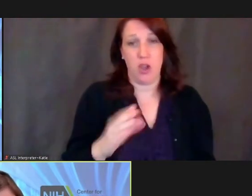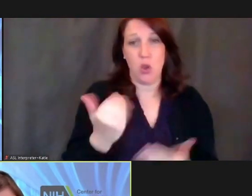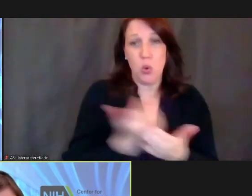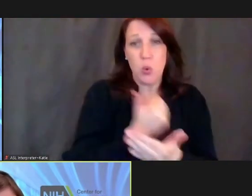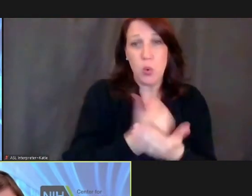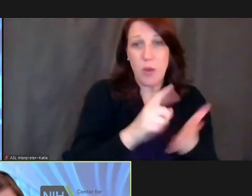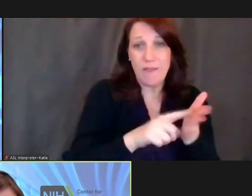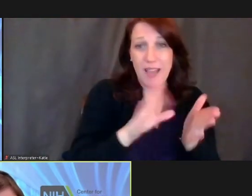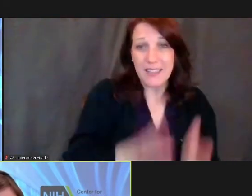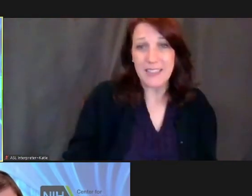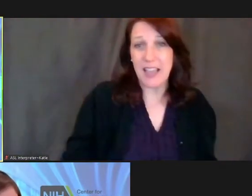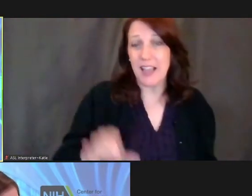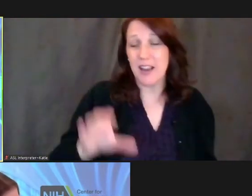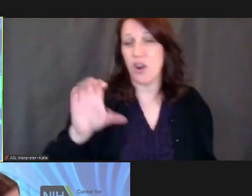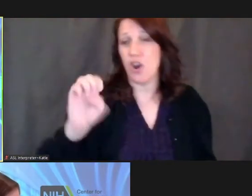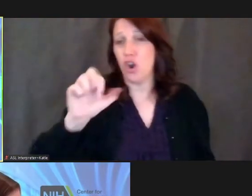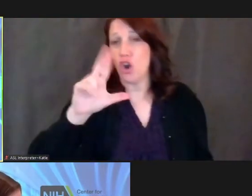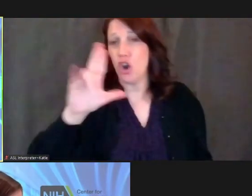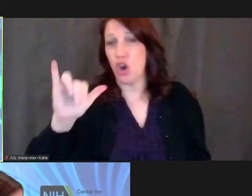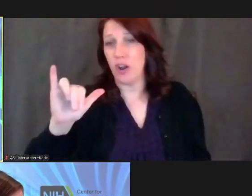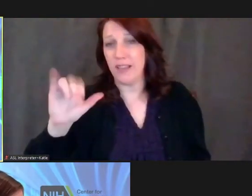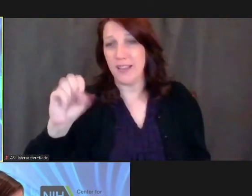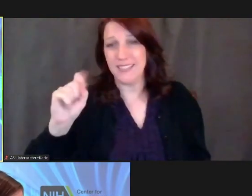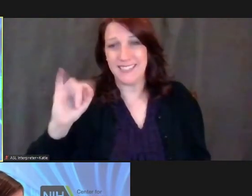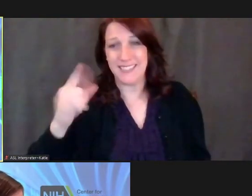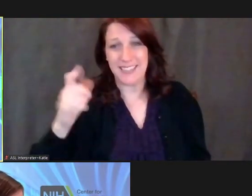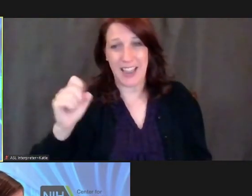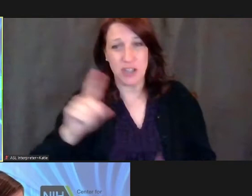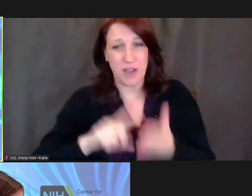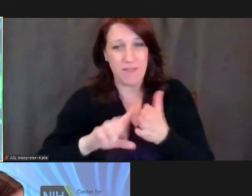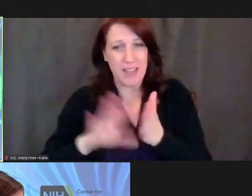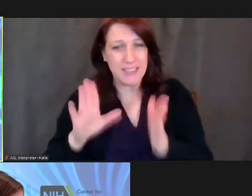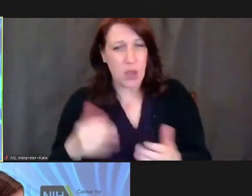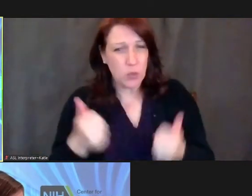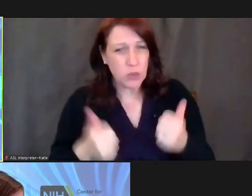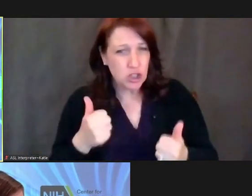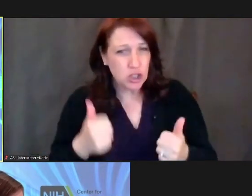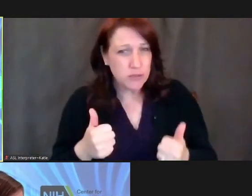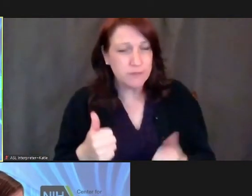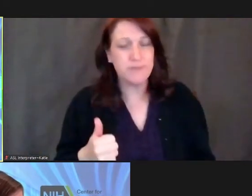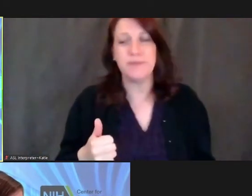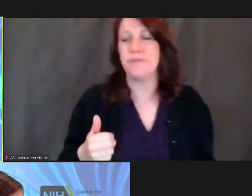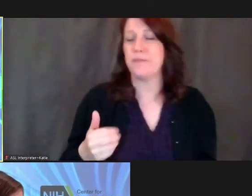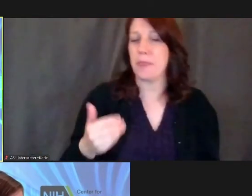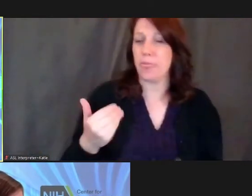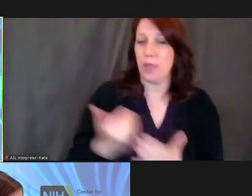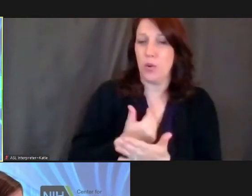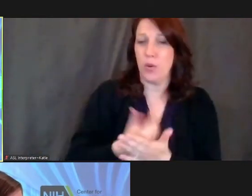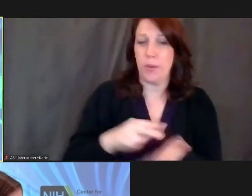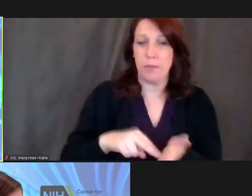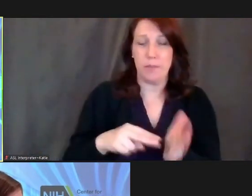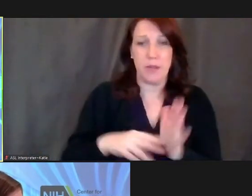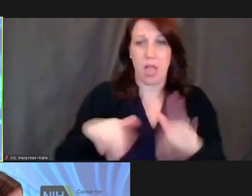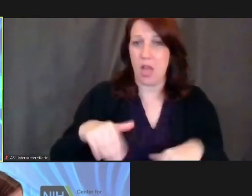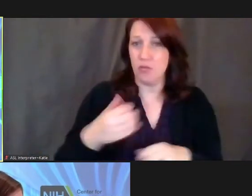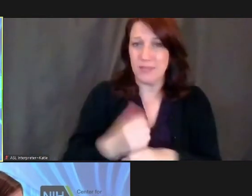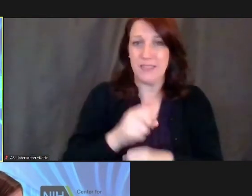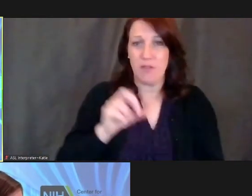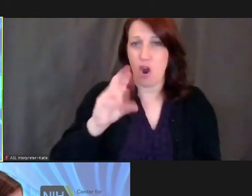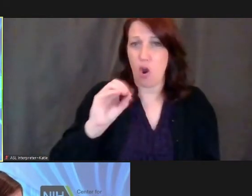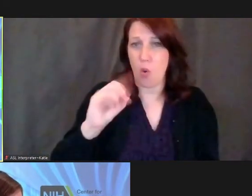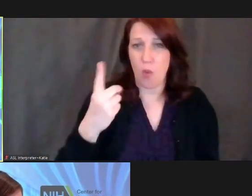investigator? So a new investigator is someone who hasn't received an R1 or a major grant